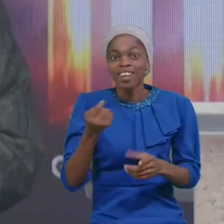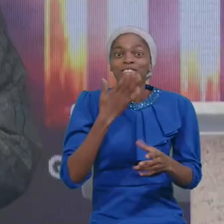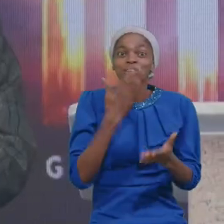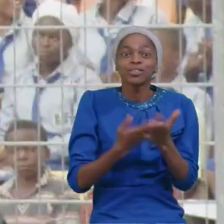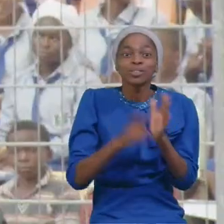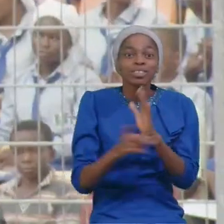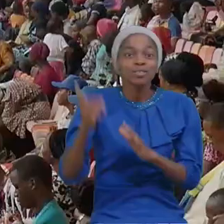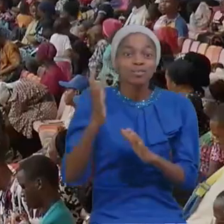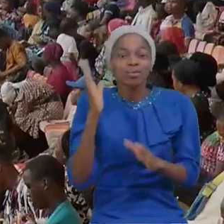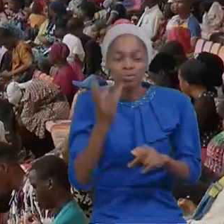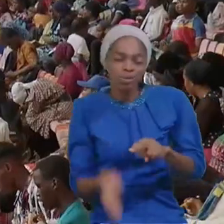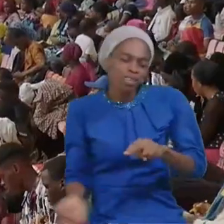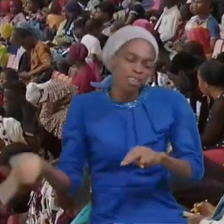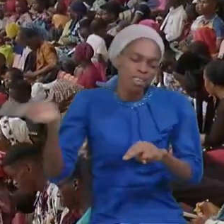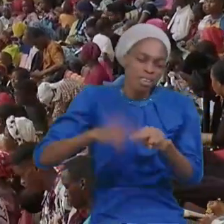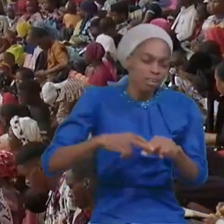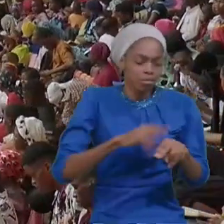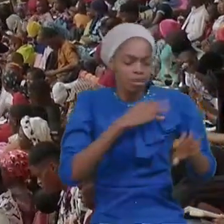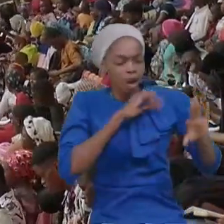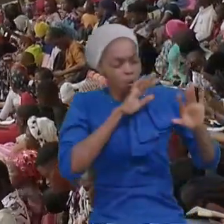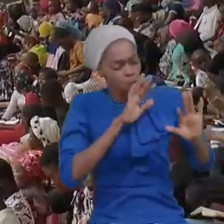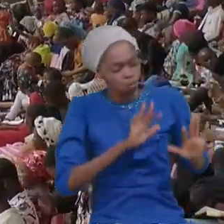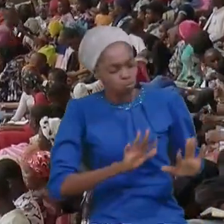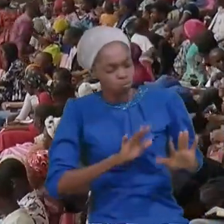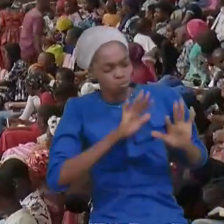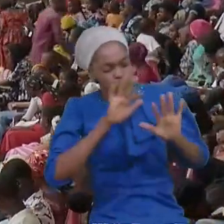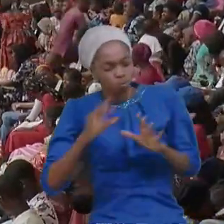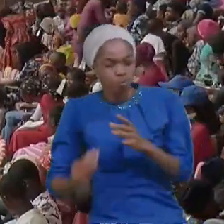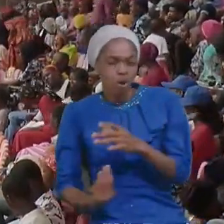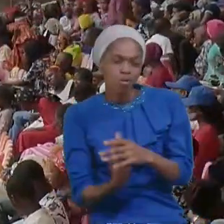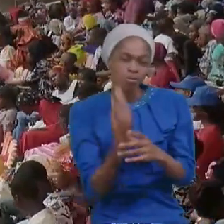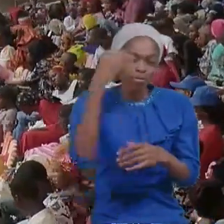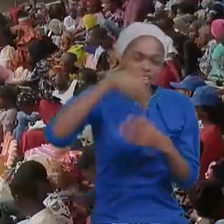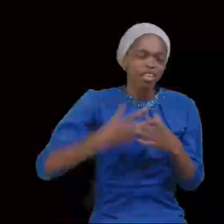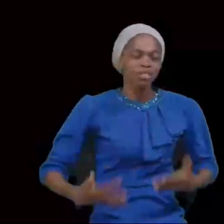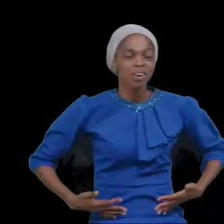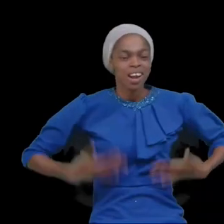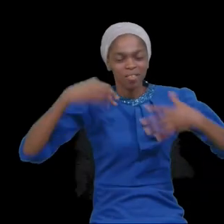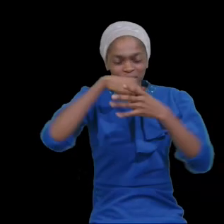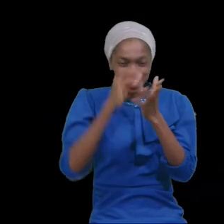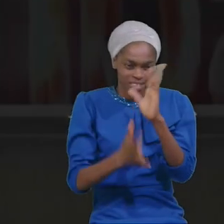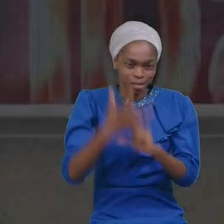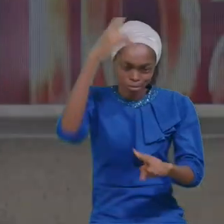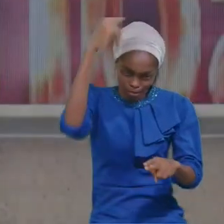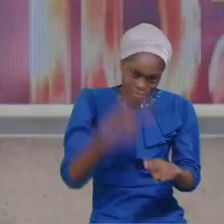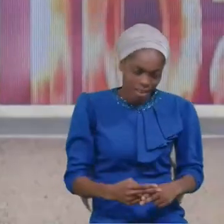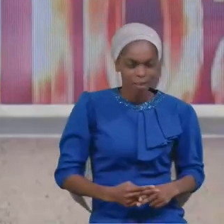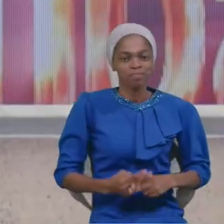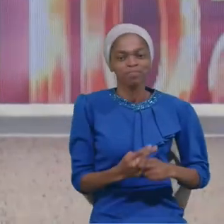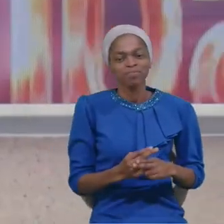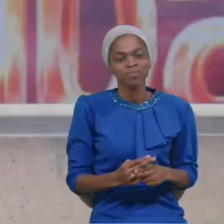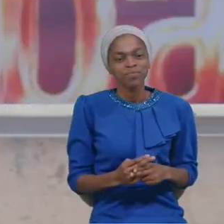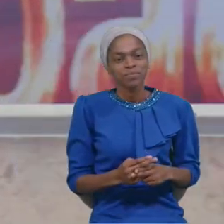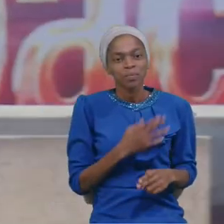in Jesus' name. And you glorify God with that. Glorify God